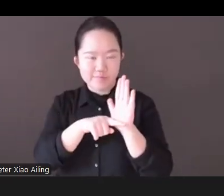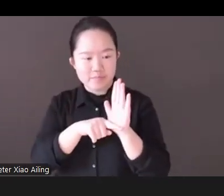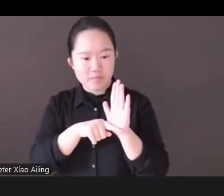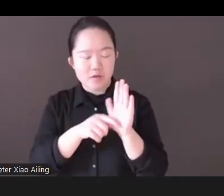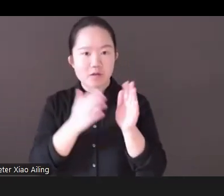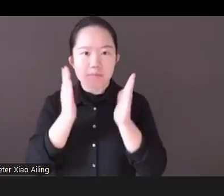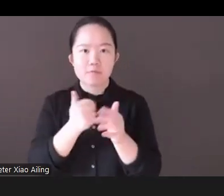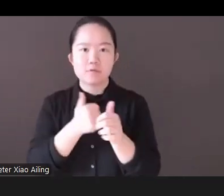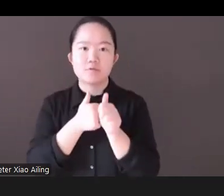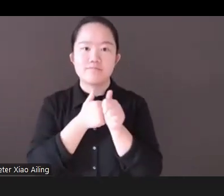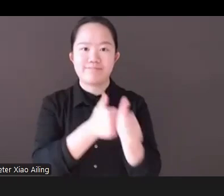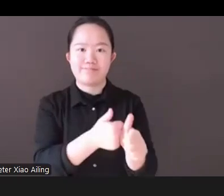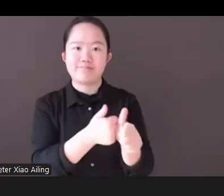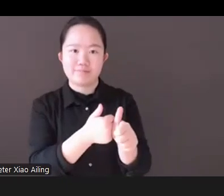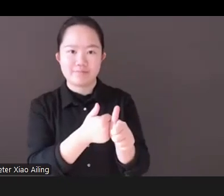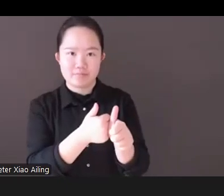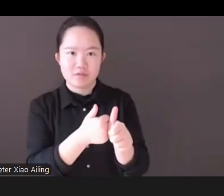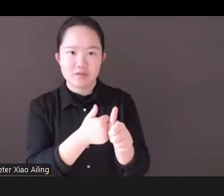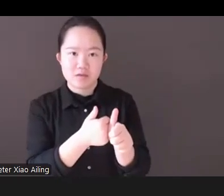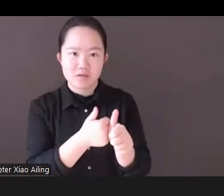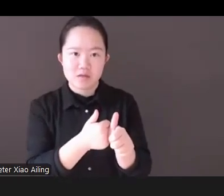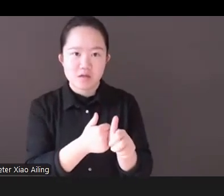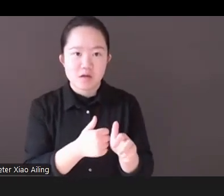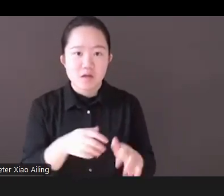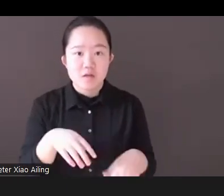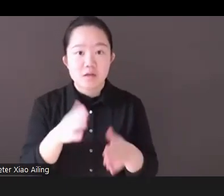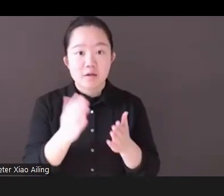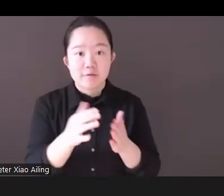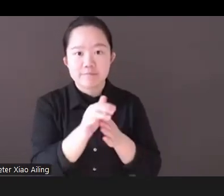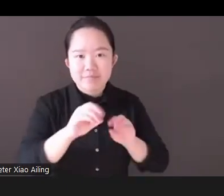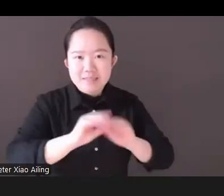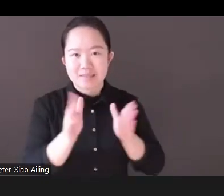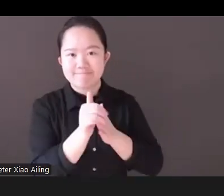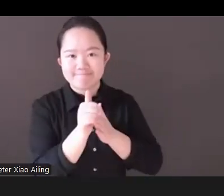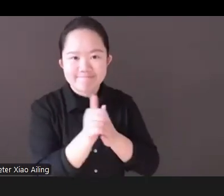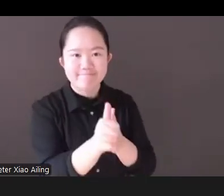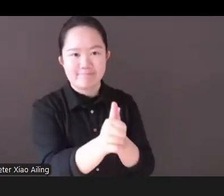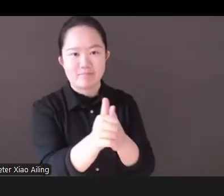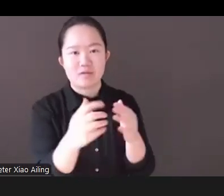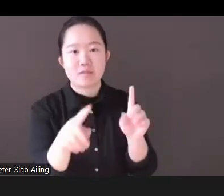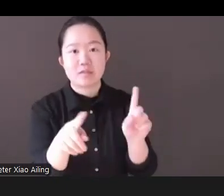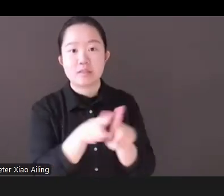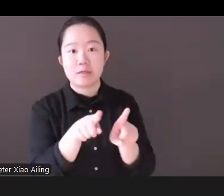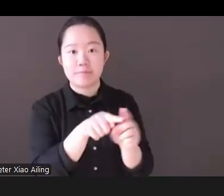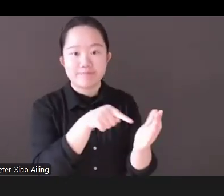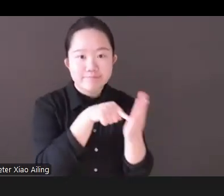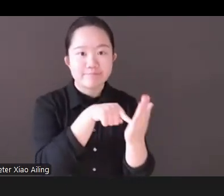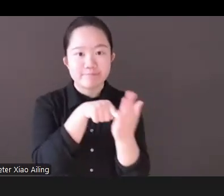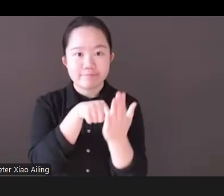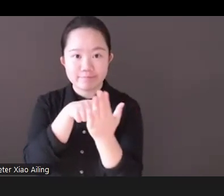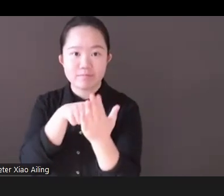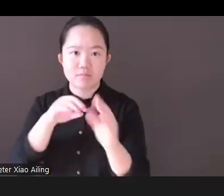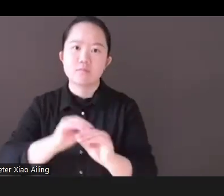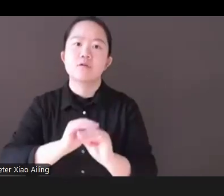or products. We have a suite of seminars that are available on YouTube. They're